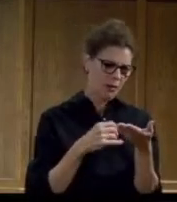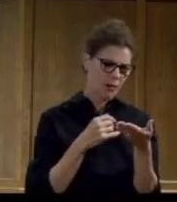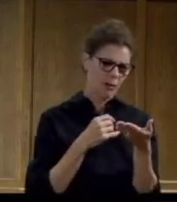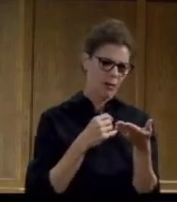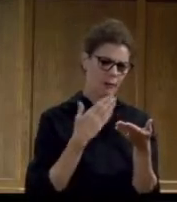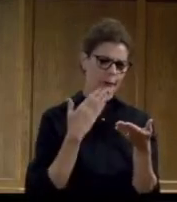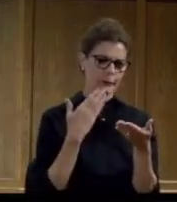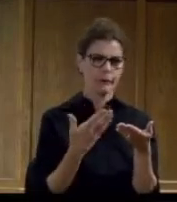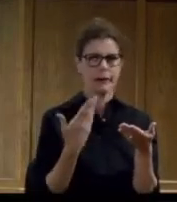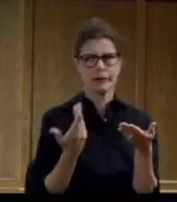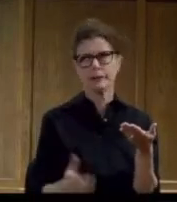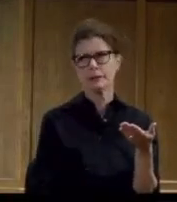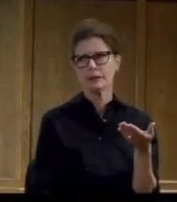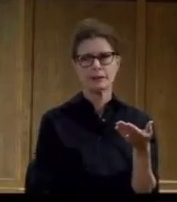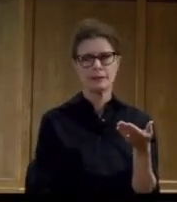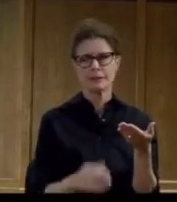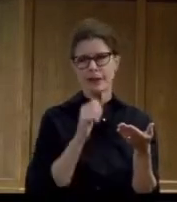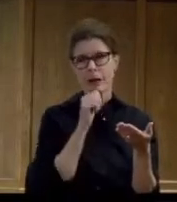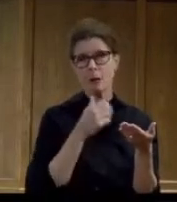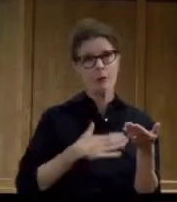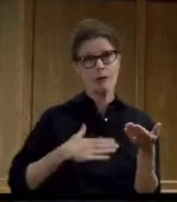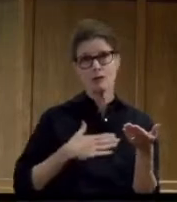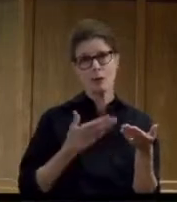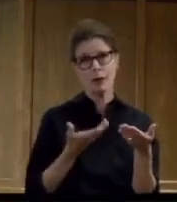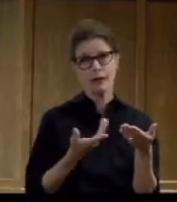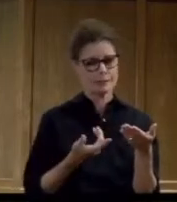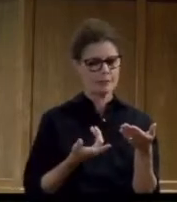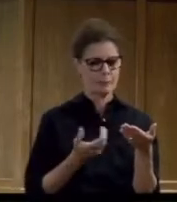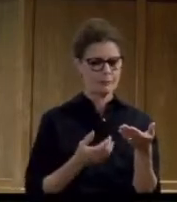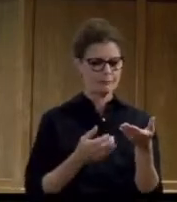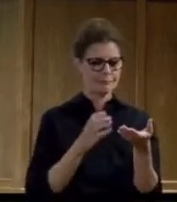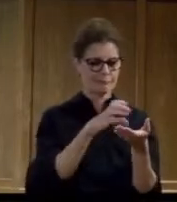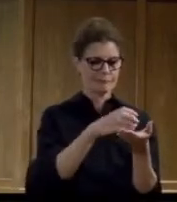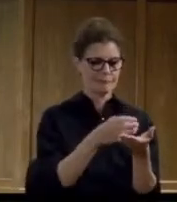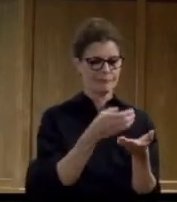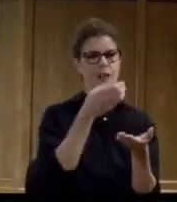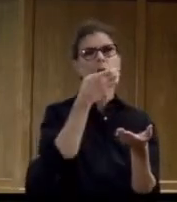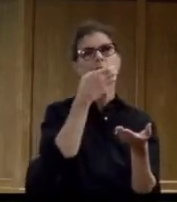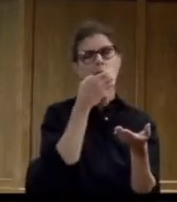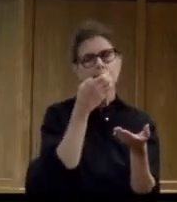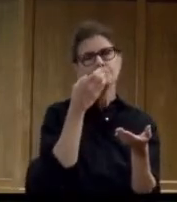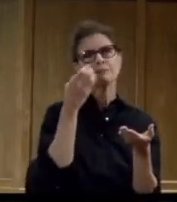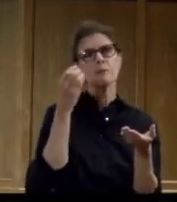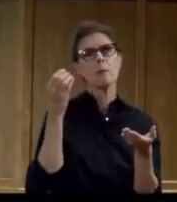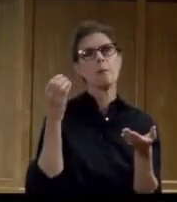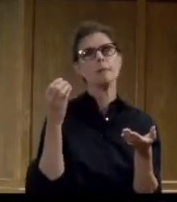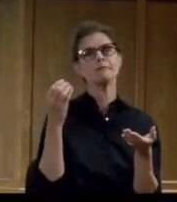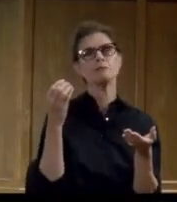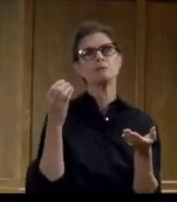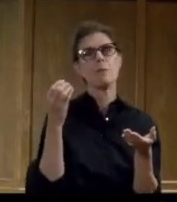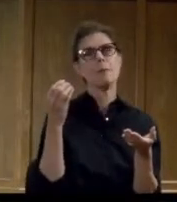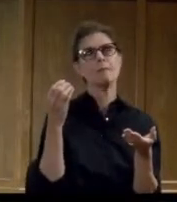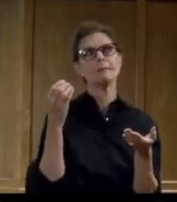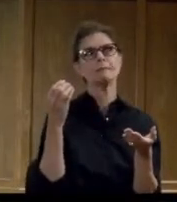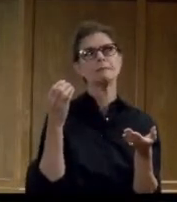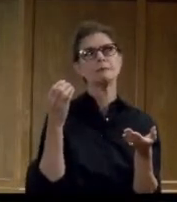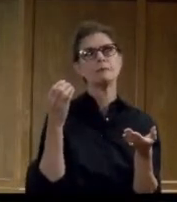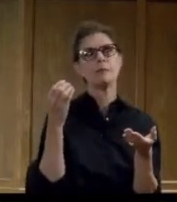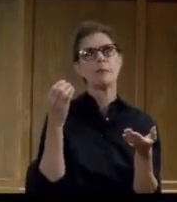more thing that I can't enjoy. And then I took a bite, and I know it's going to sound like an